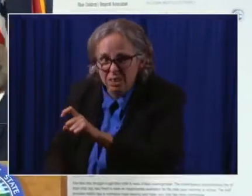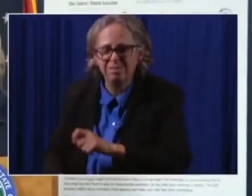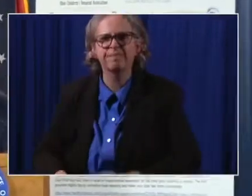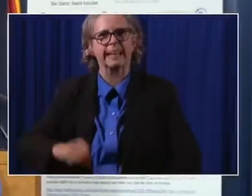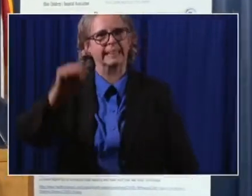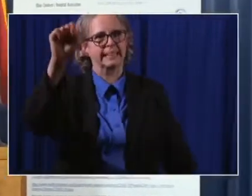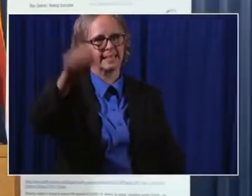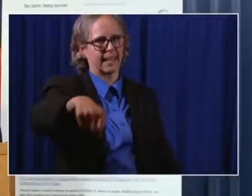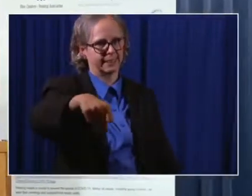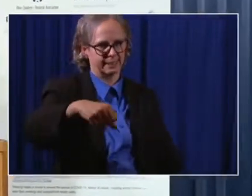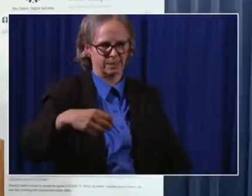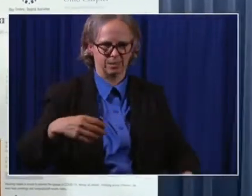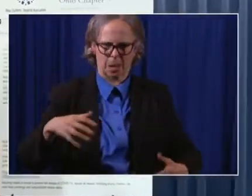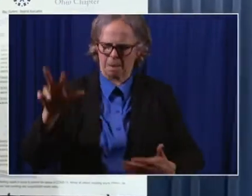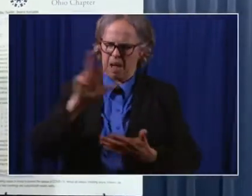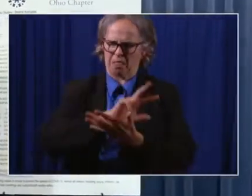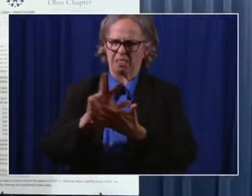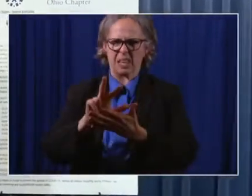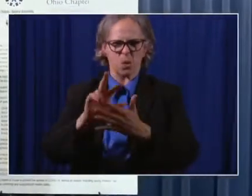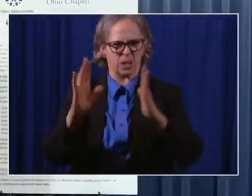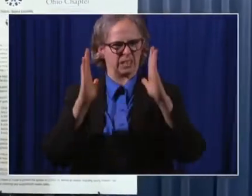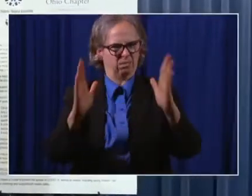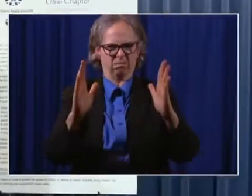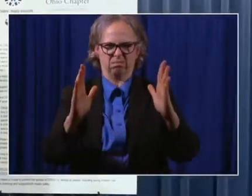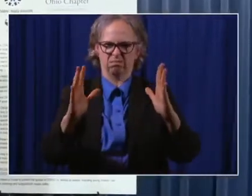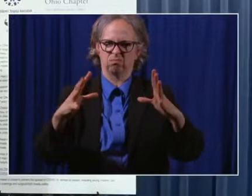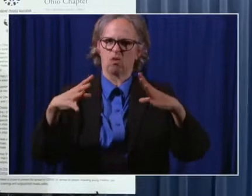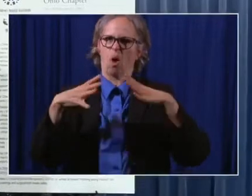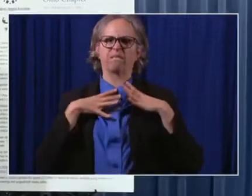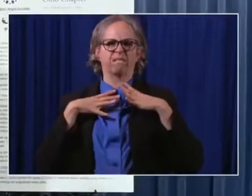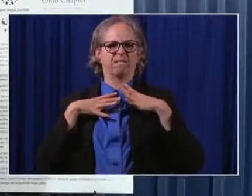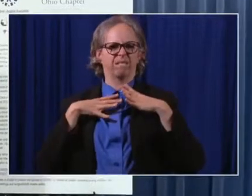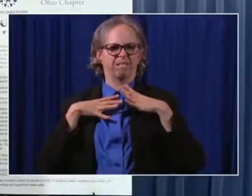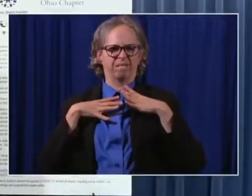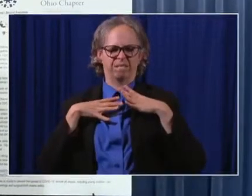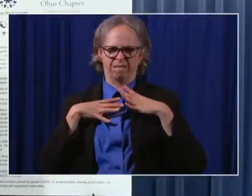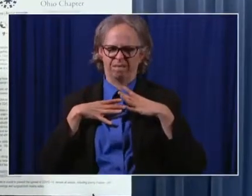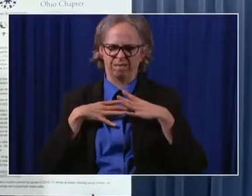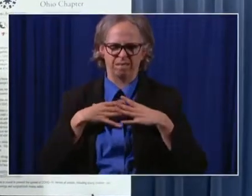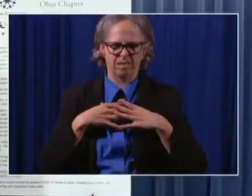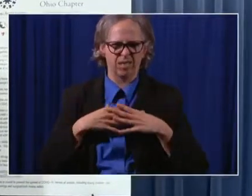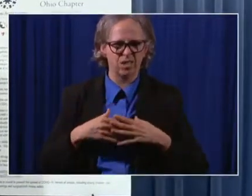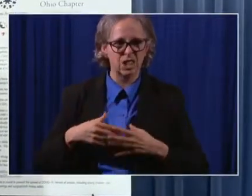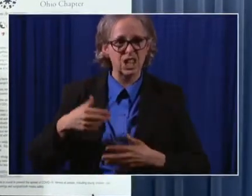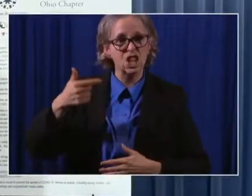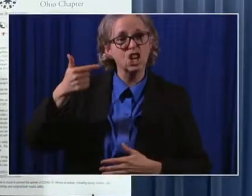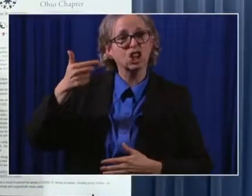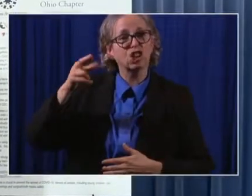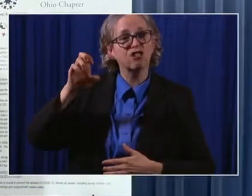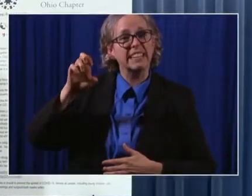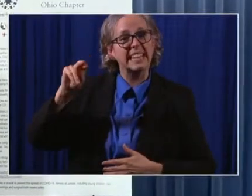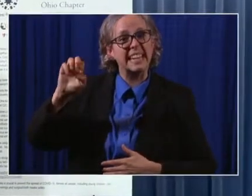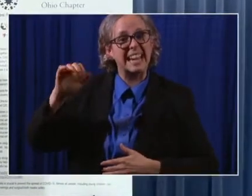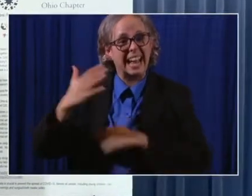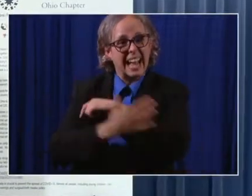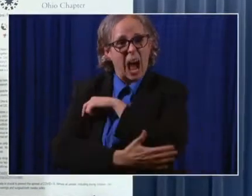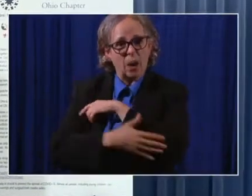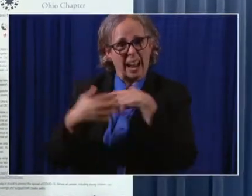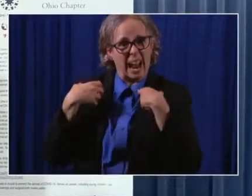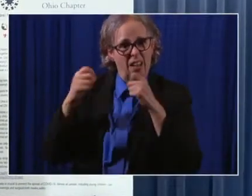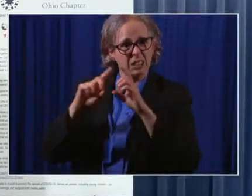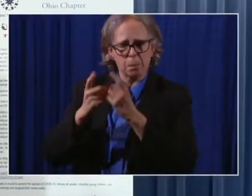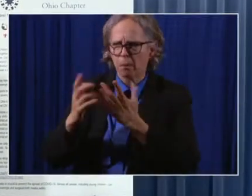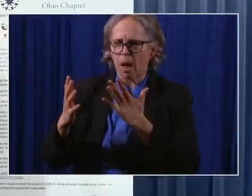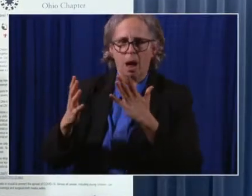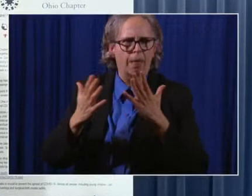sir. At about 3 weeks. Again, for us, I can't thank Greene County Health Department enough. They've been a huge help for us. But again,